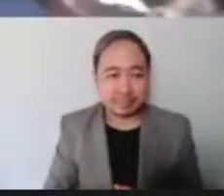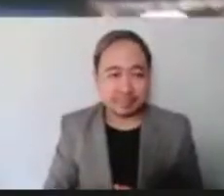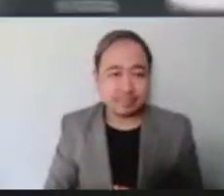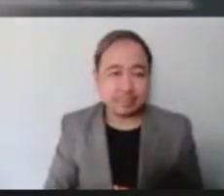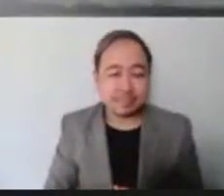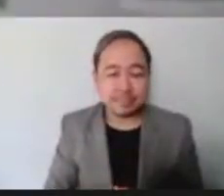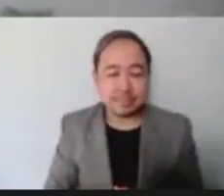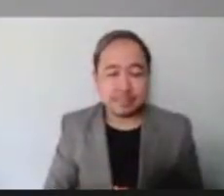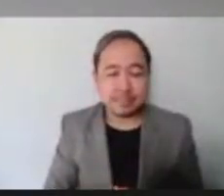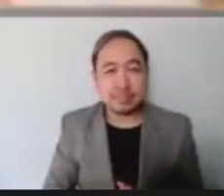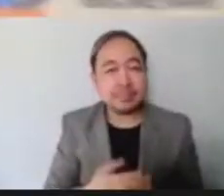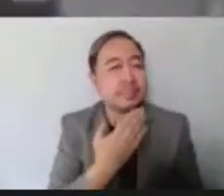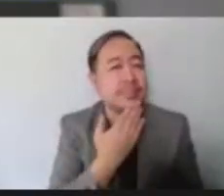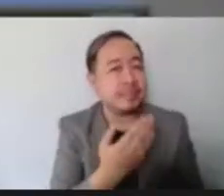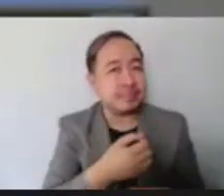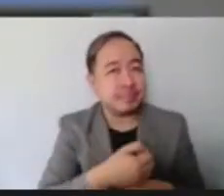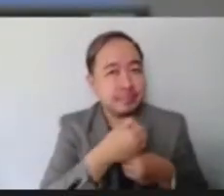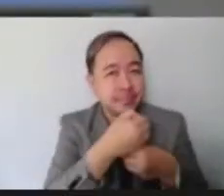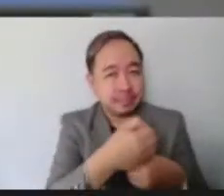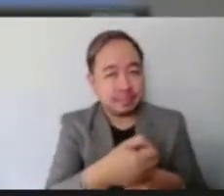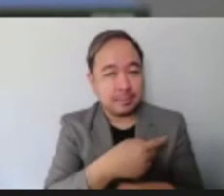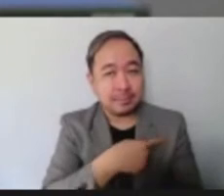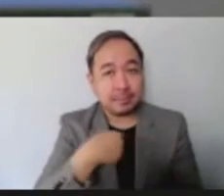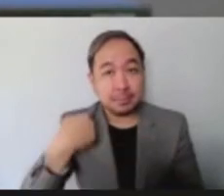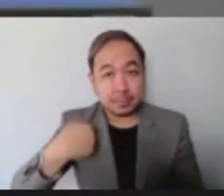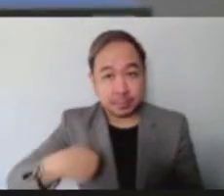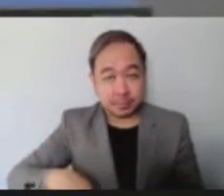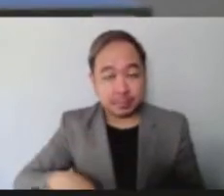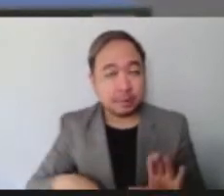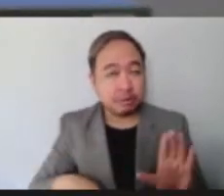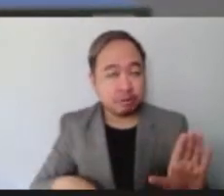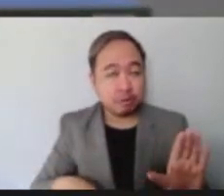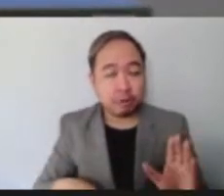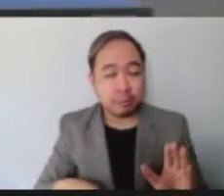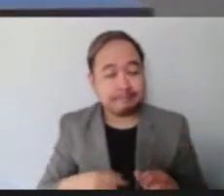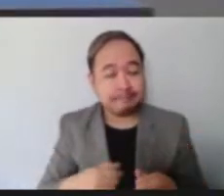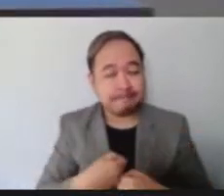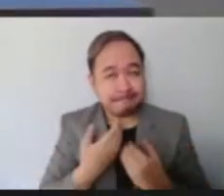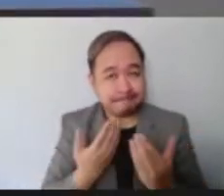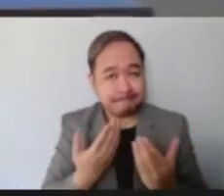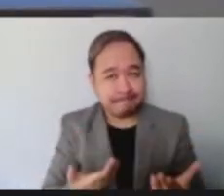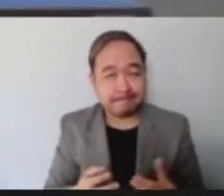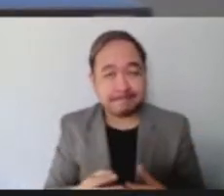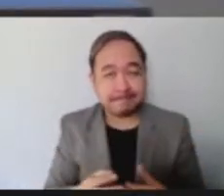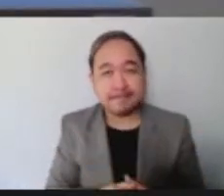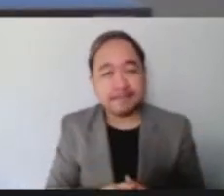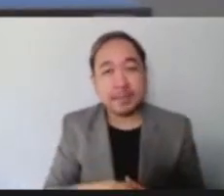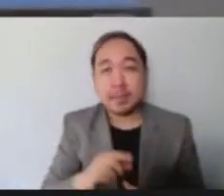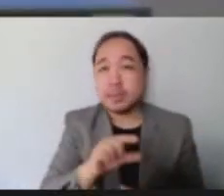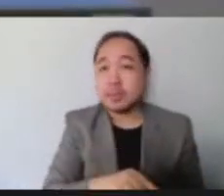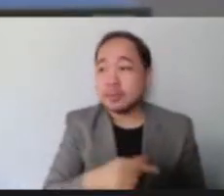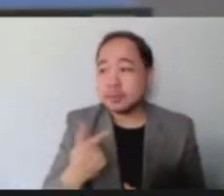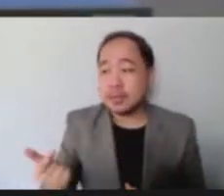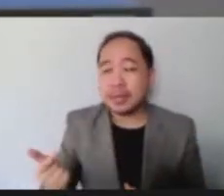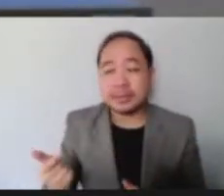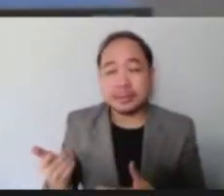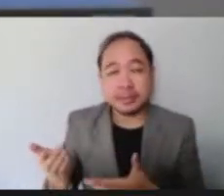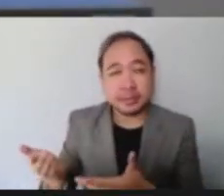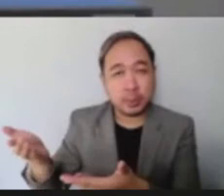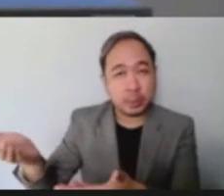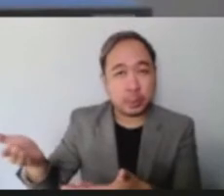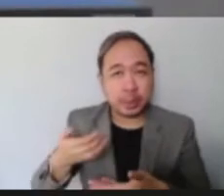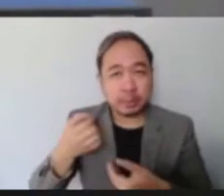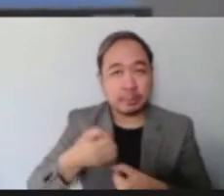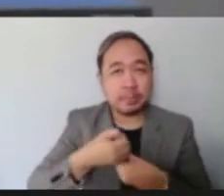I thank the distinguished delegate of China for his intervention may I now give the floor to the distinguished